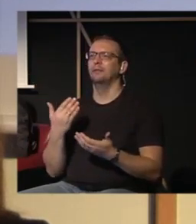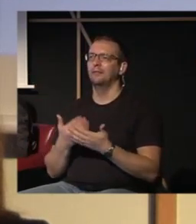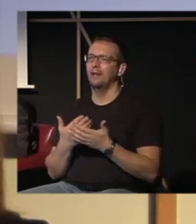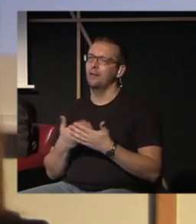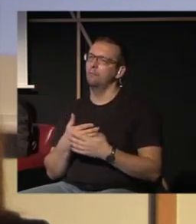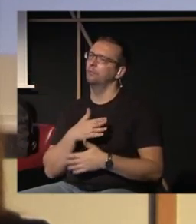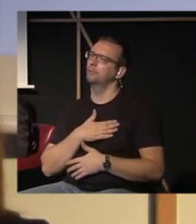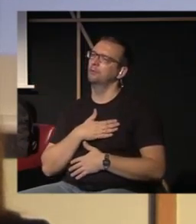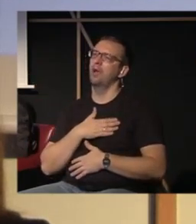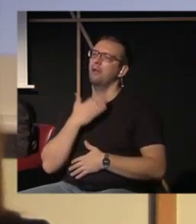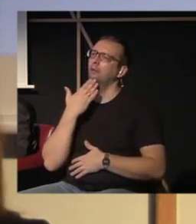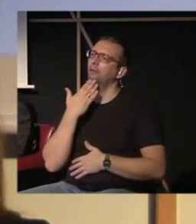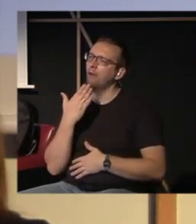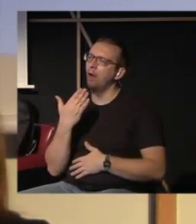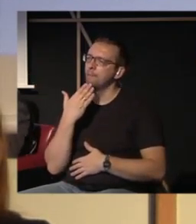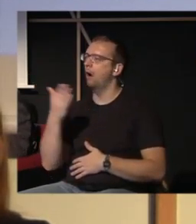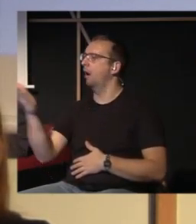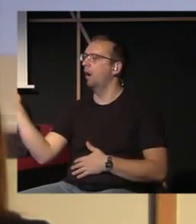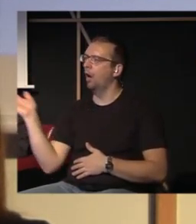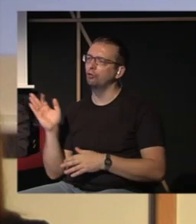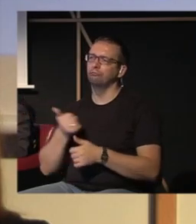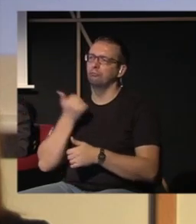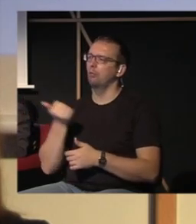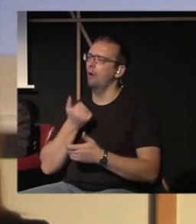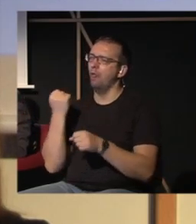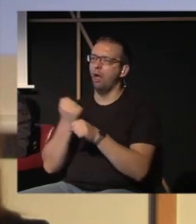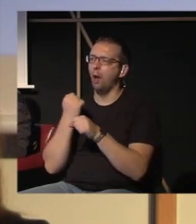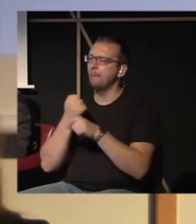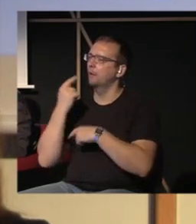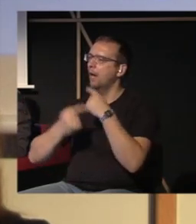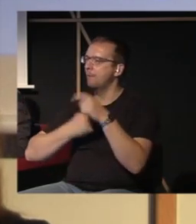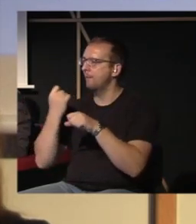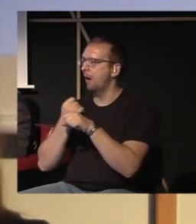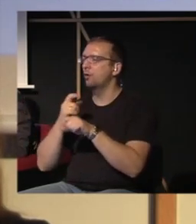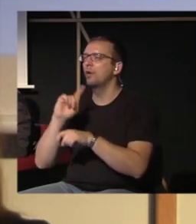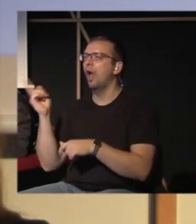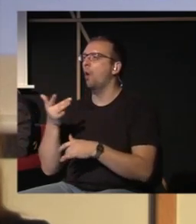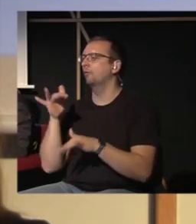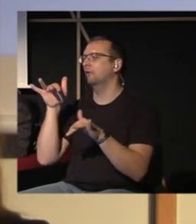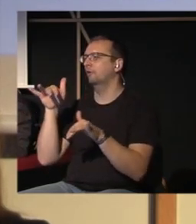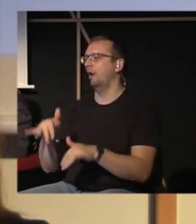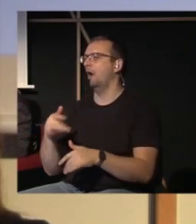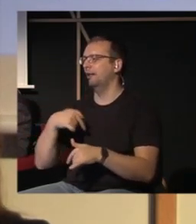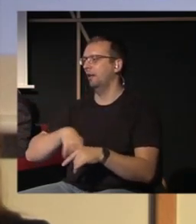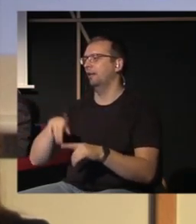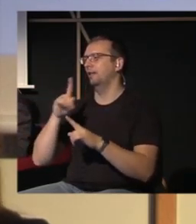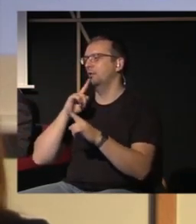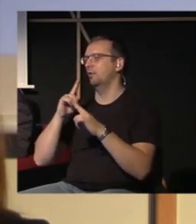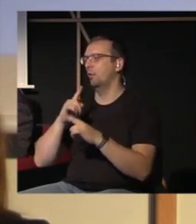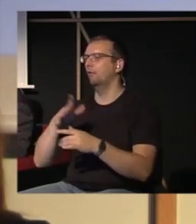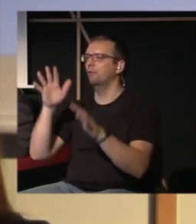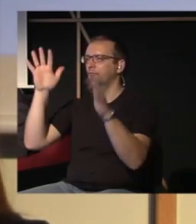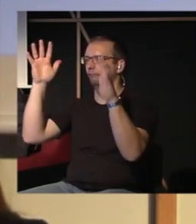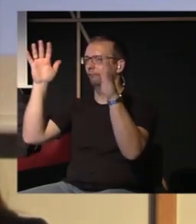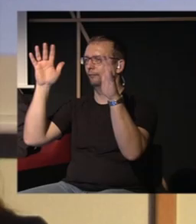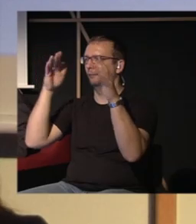the panel. And yeah, thanks a lot to everybody, and we're going to continue now with the next presentation. Thank you.